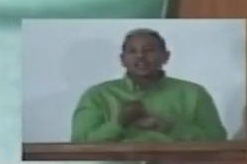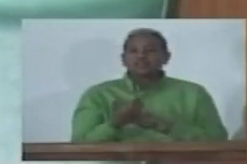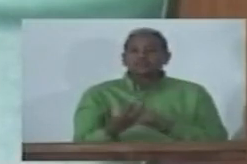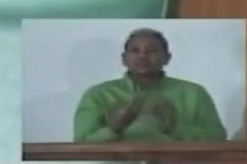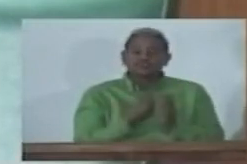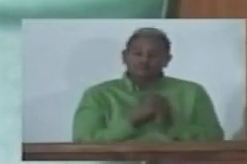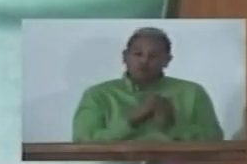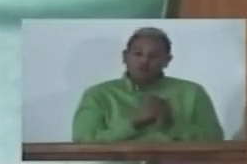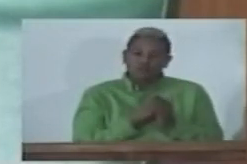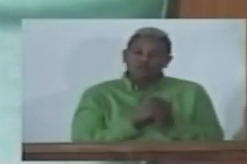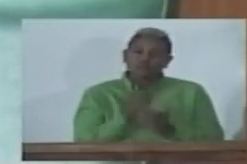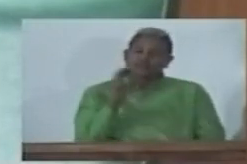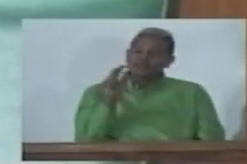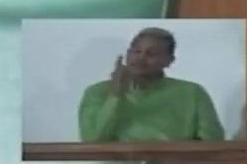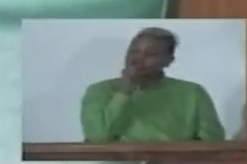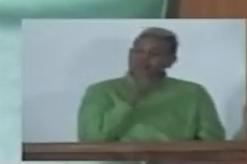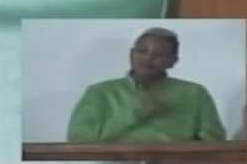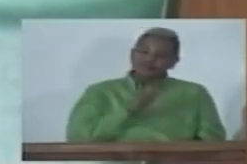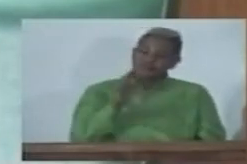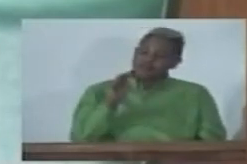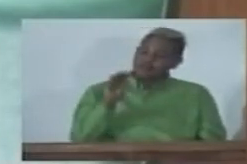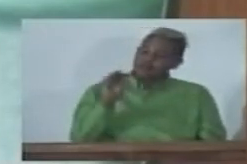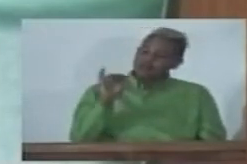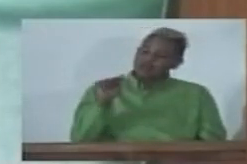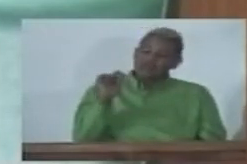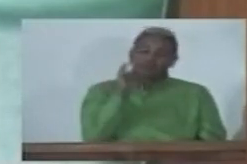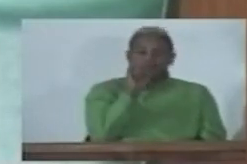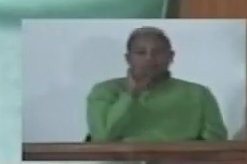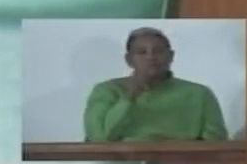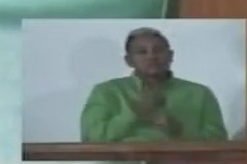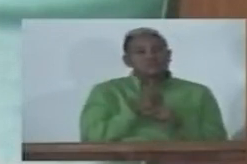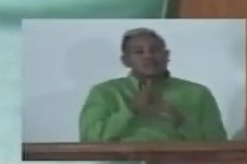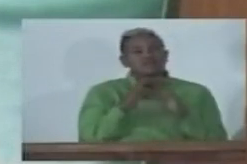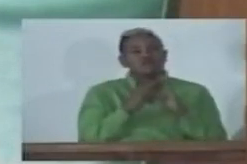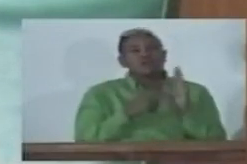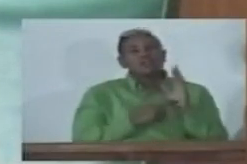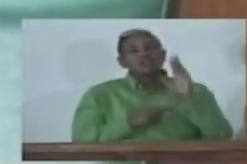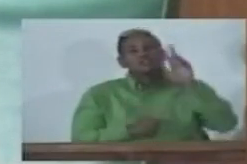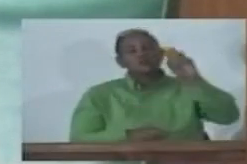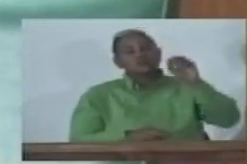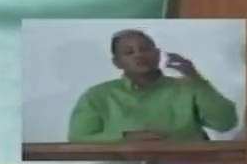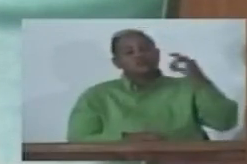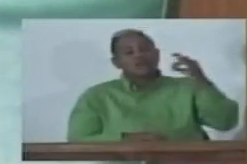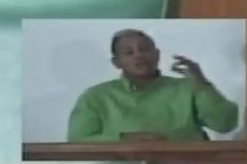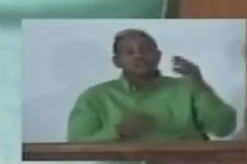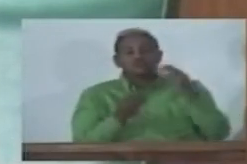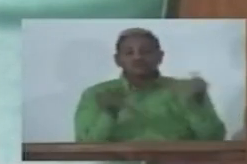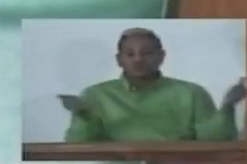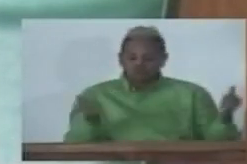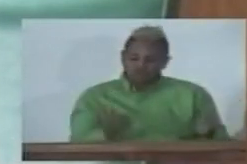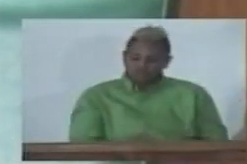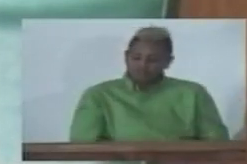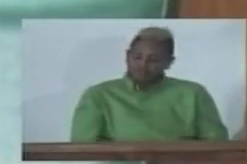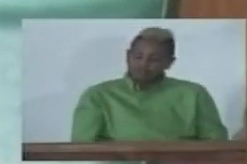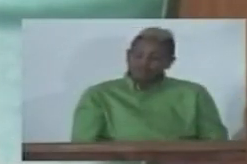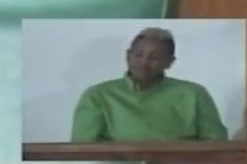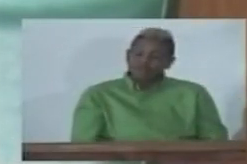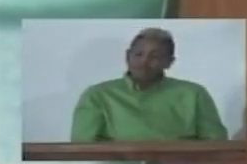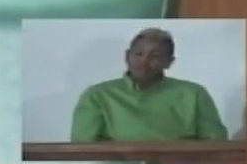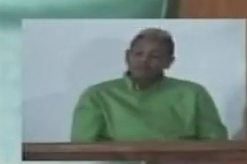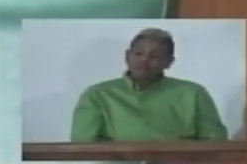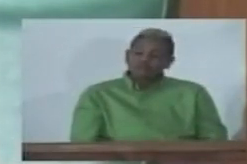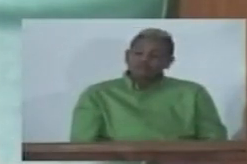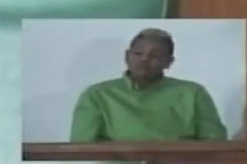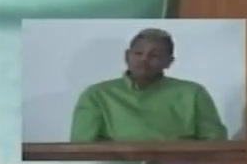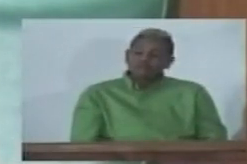Fund, Norman Manley International Airport Regulations 2019 Resolution. And 2.